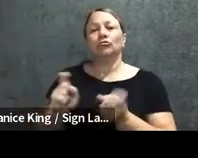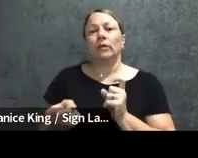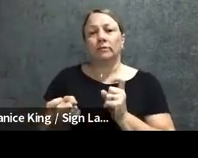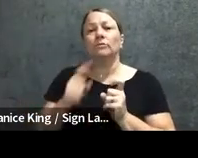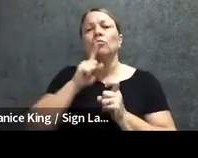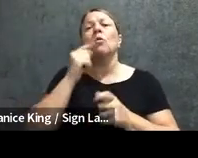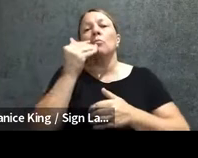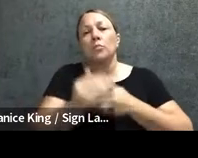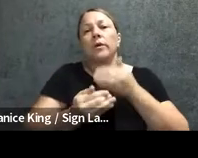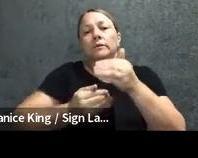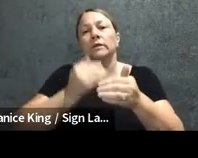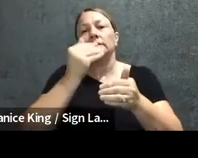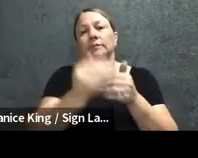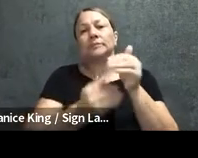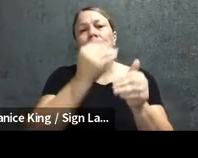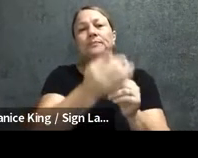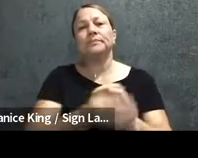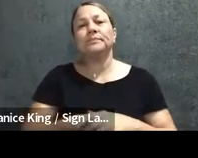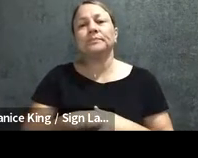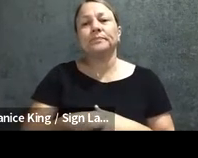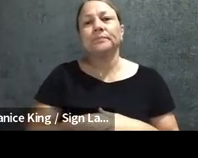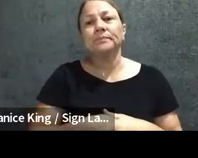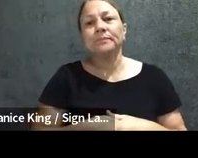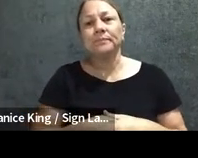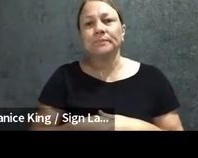process. Next.